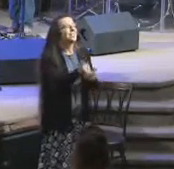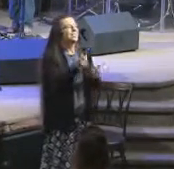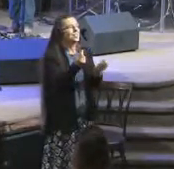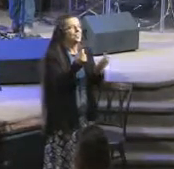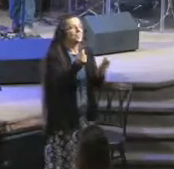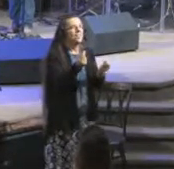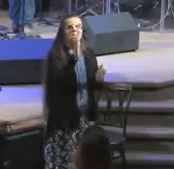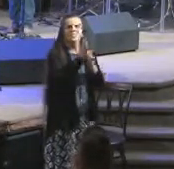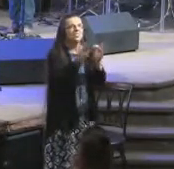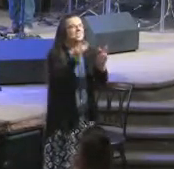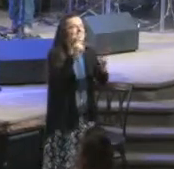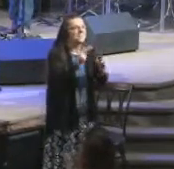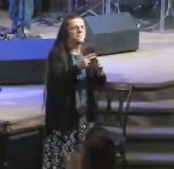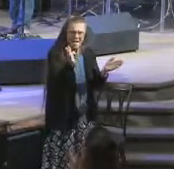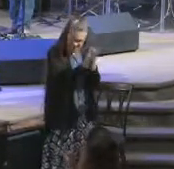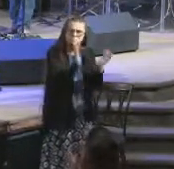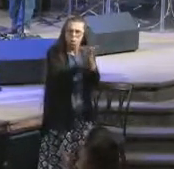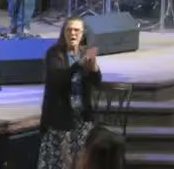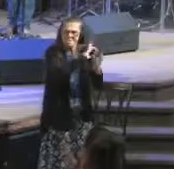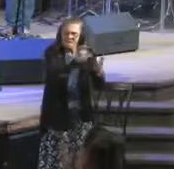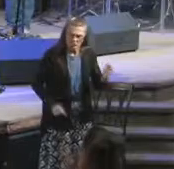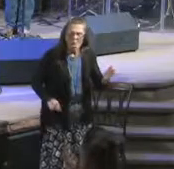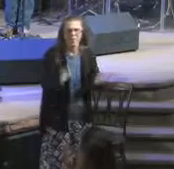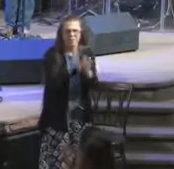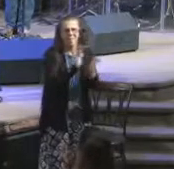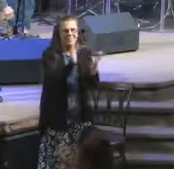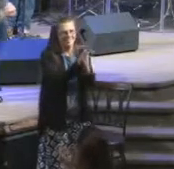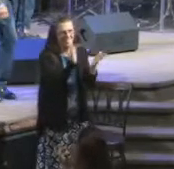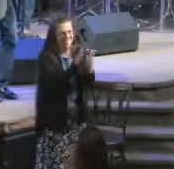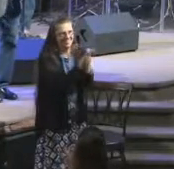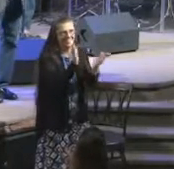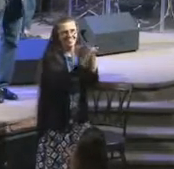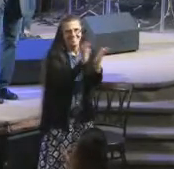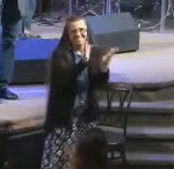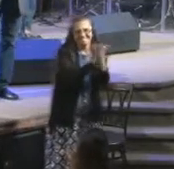name. Come on, somebody, give him a hand clap of praise.